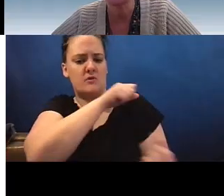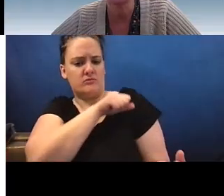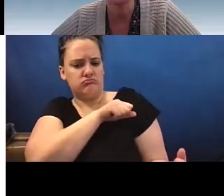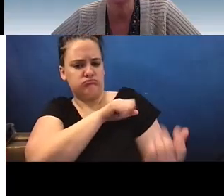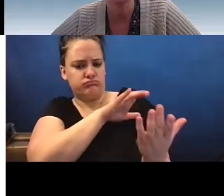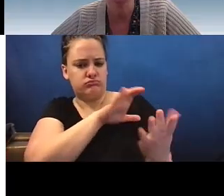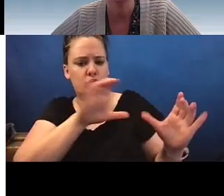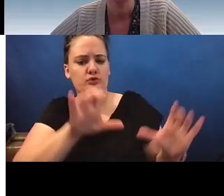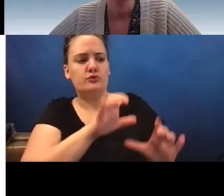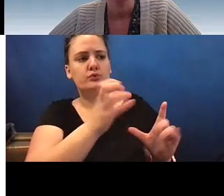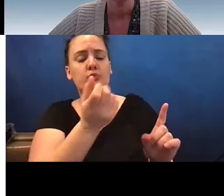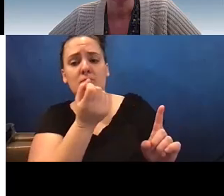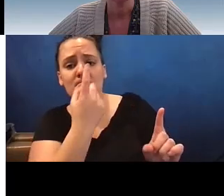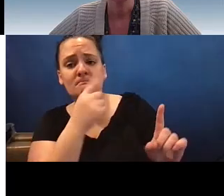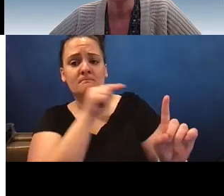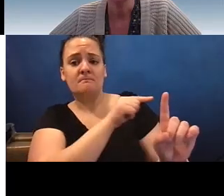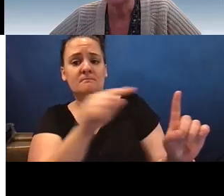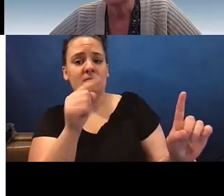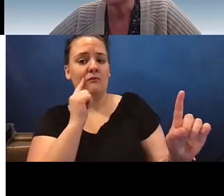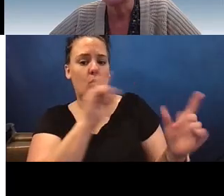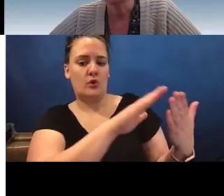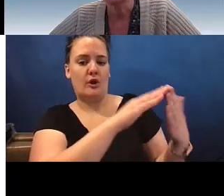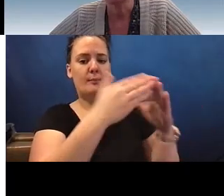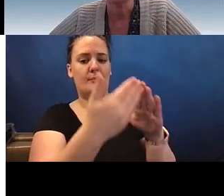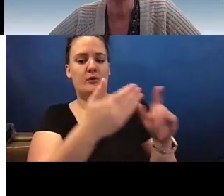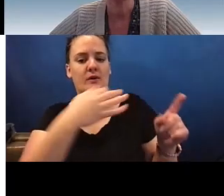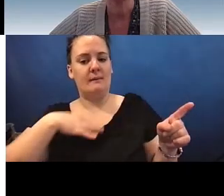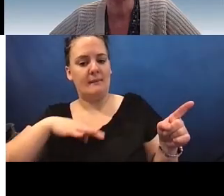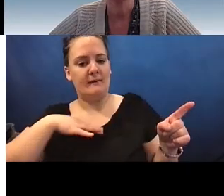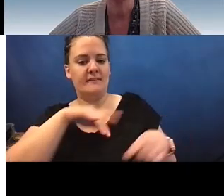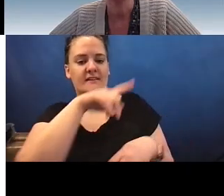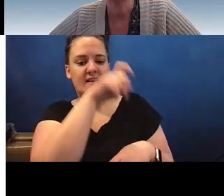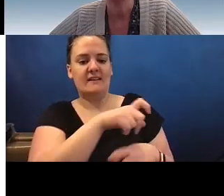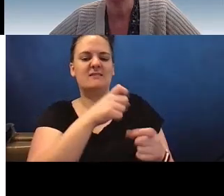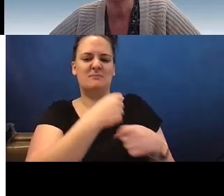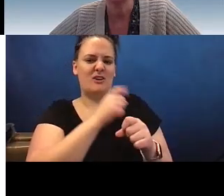expense spent on those actions. So hospitals spend a significant